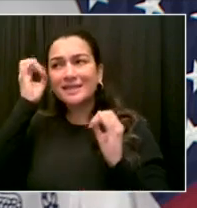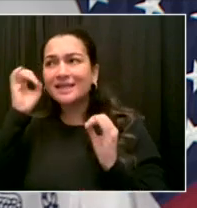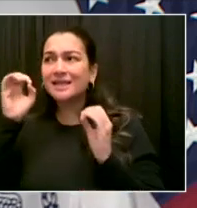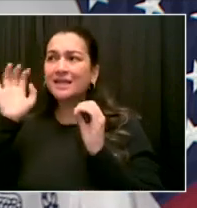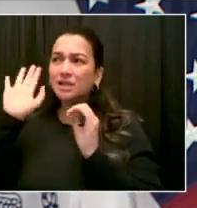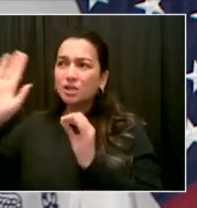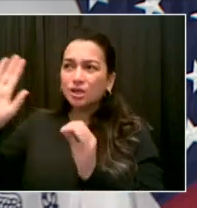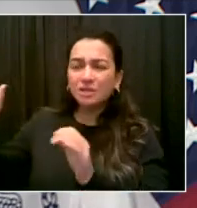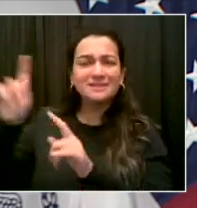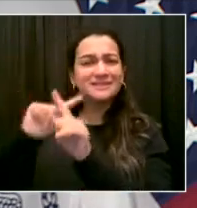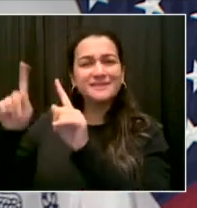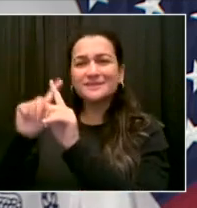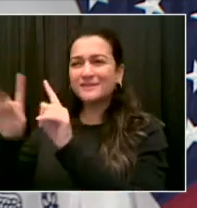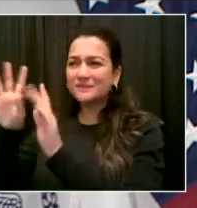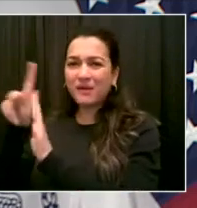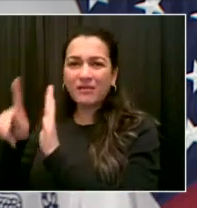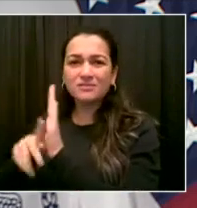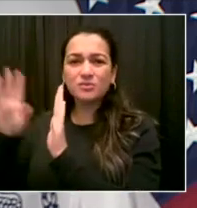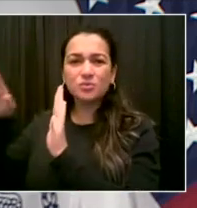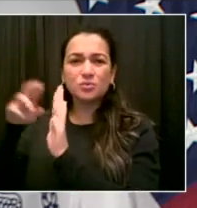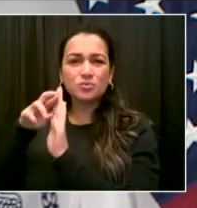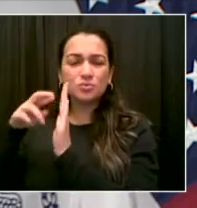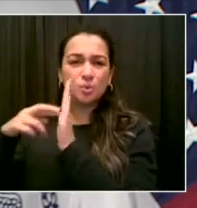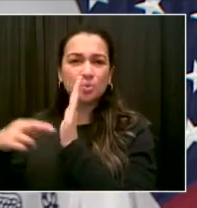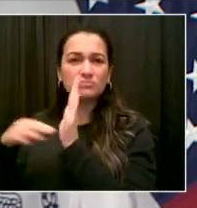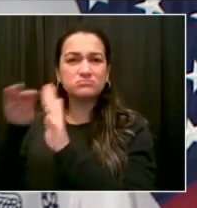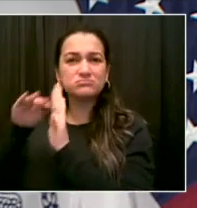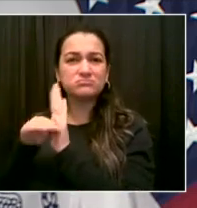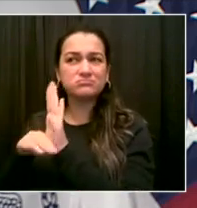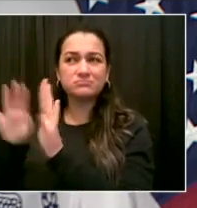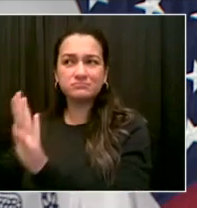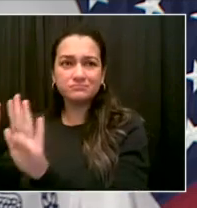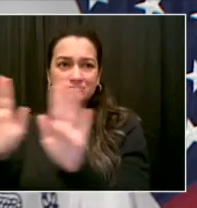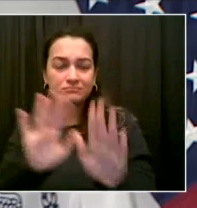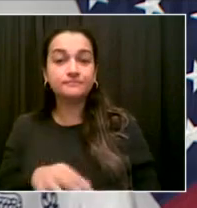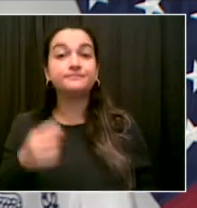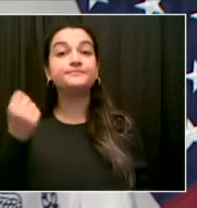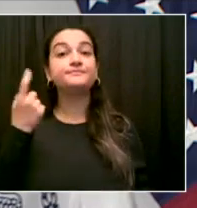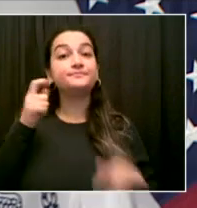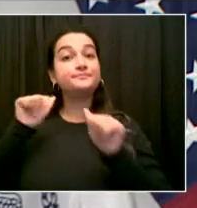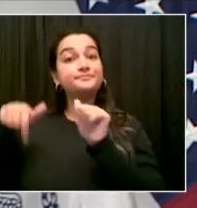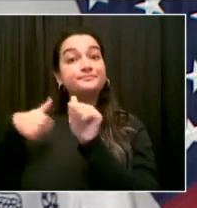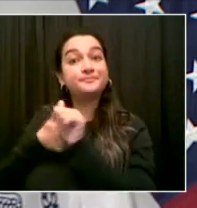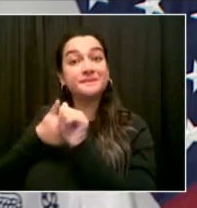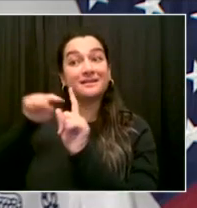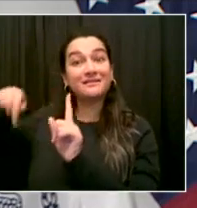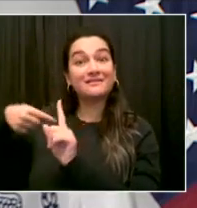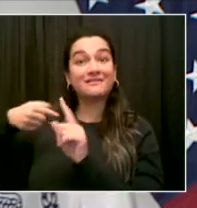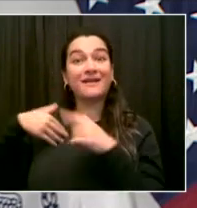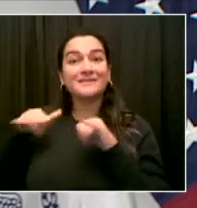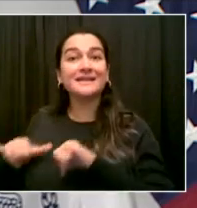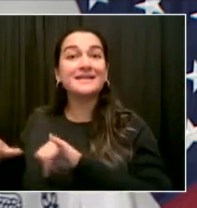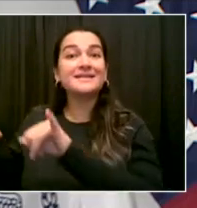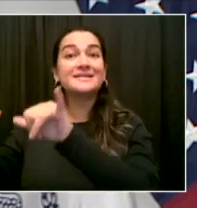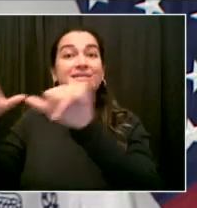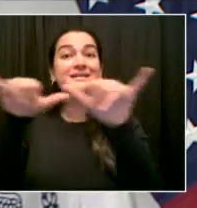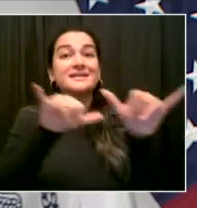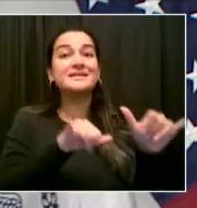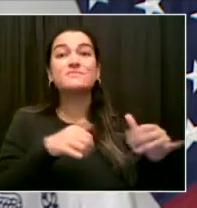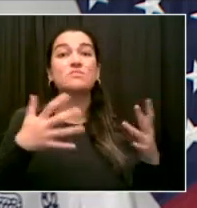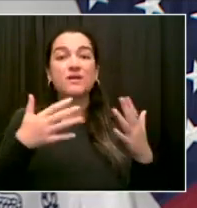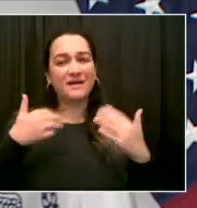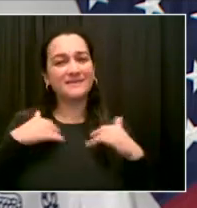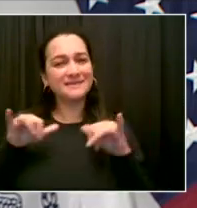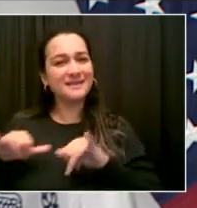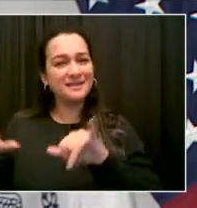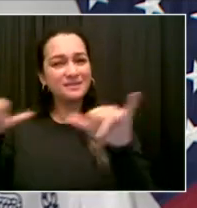unified approach, Andrew, right here. It is consistent. There's differences in each office, that's true, because some